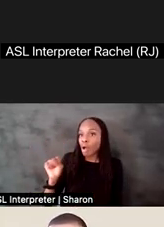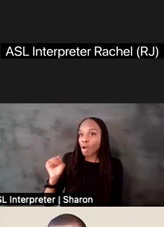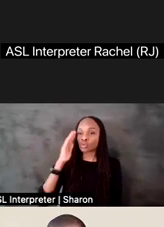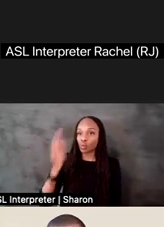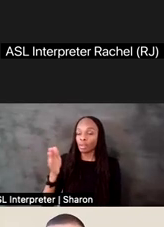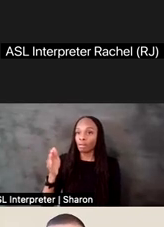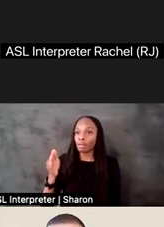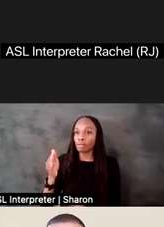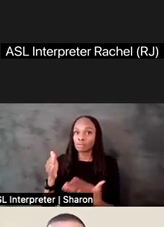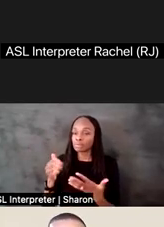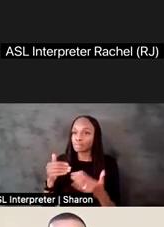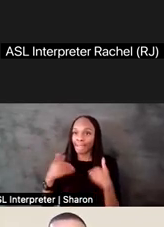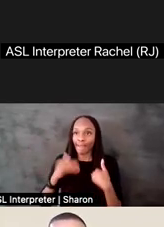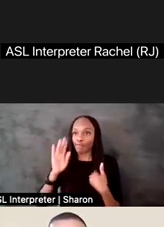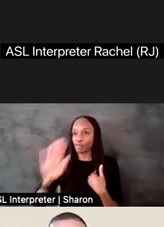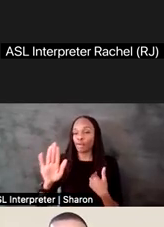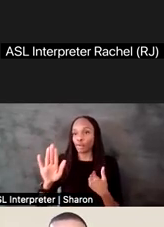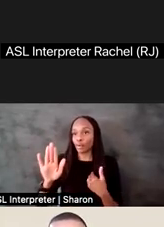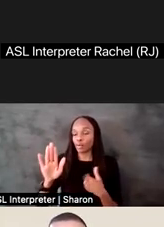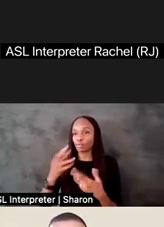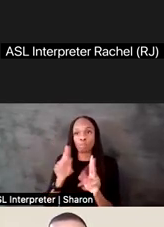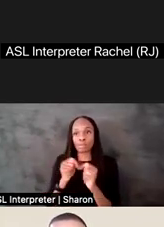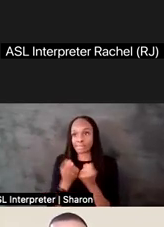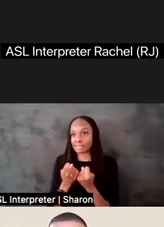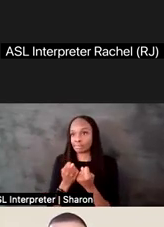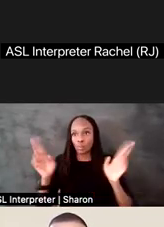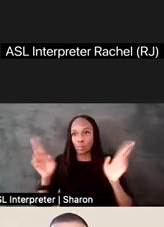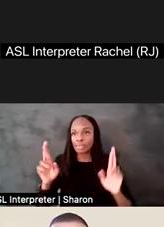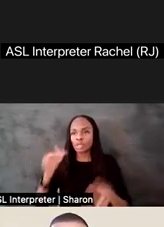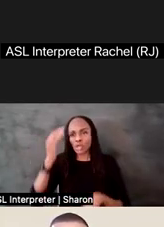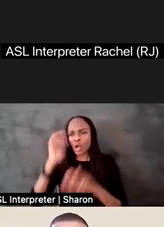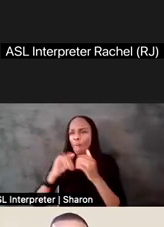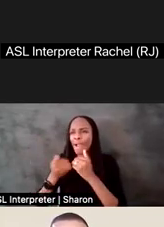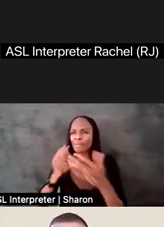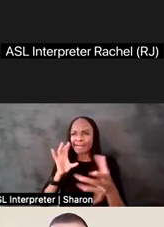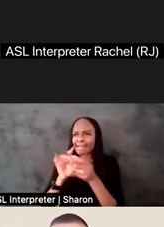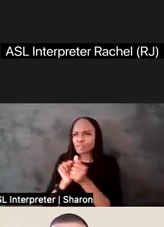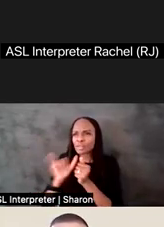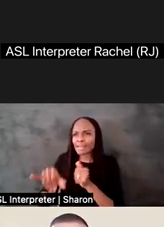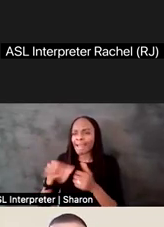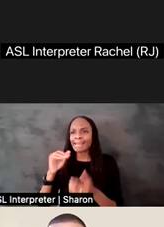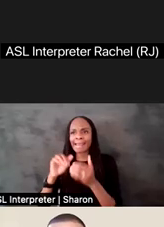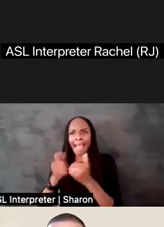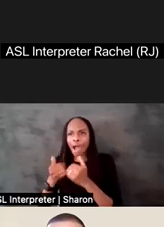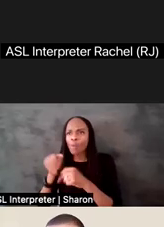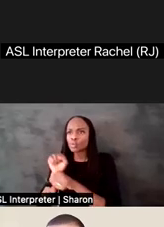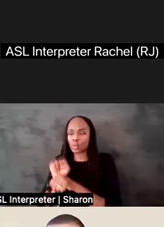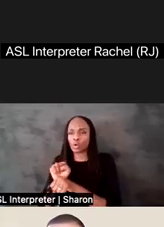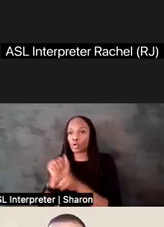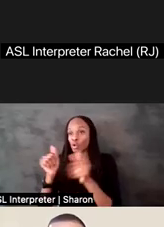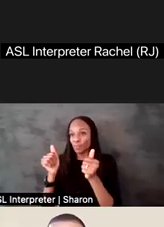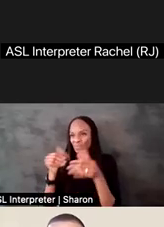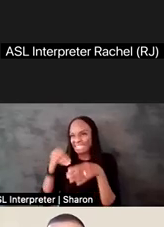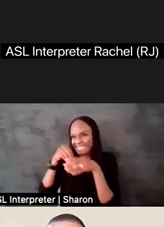their response teams, and really just knowing how to connect in with that and how to work, within